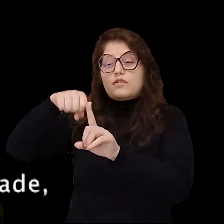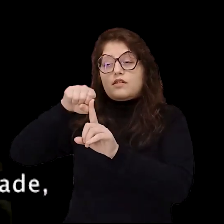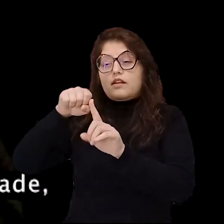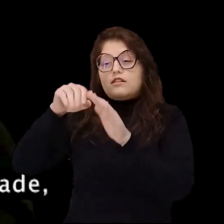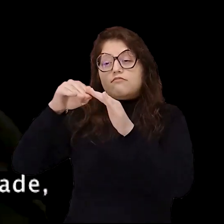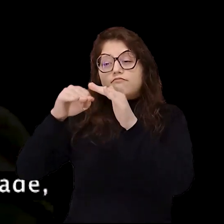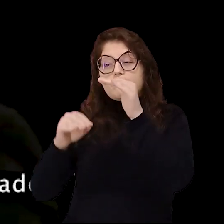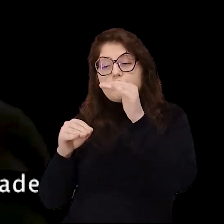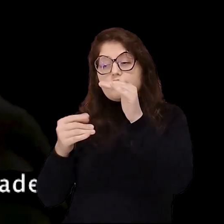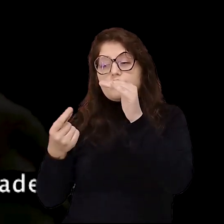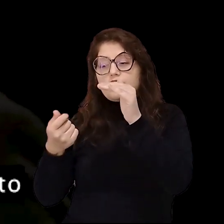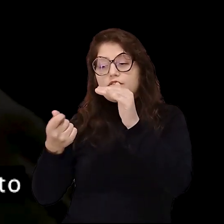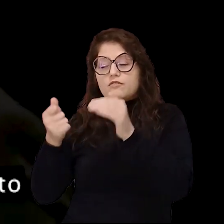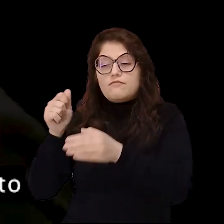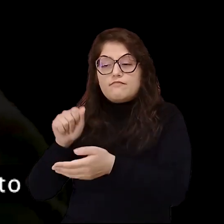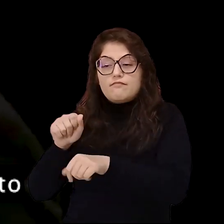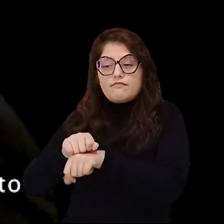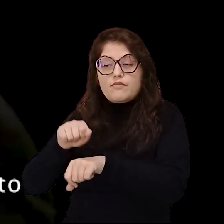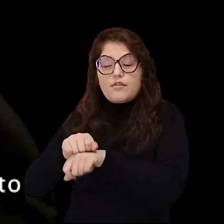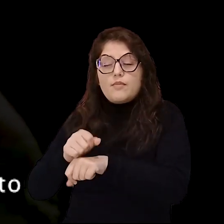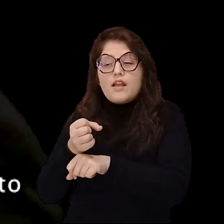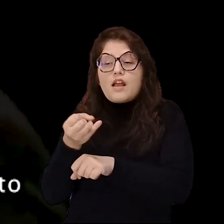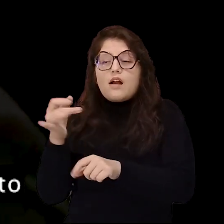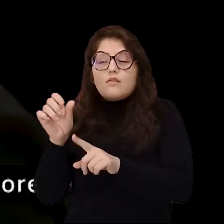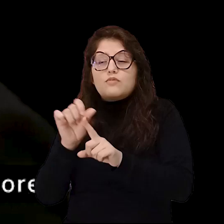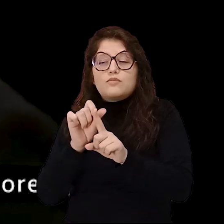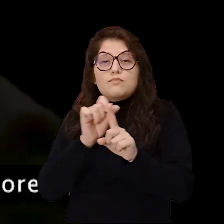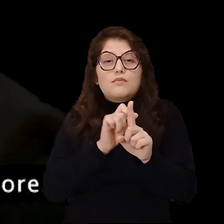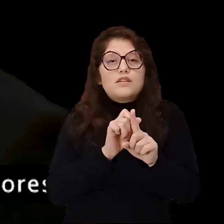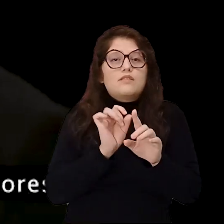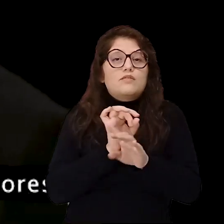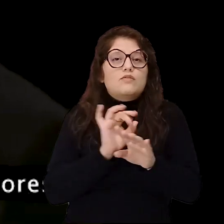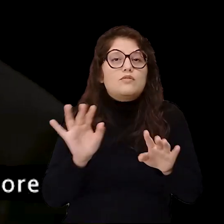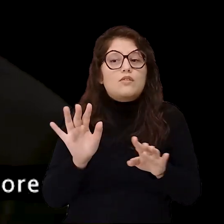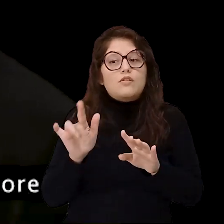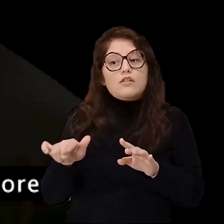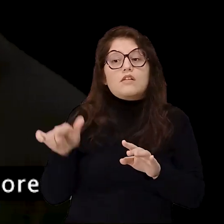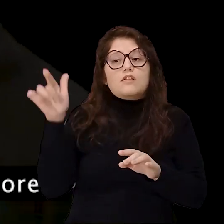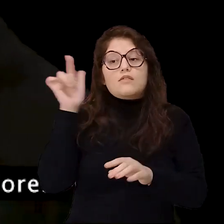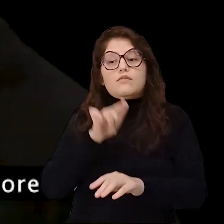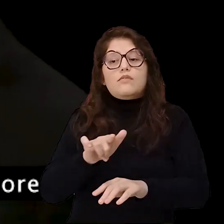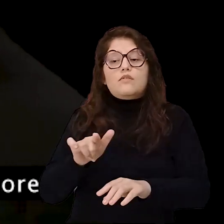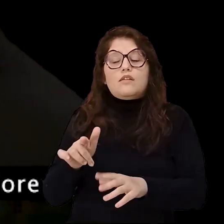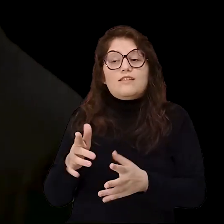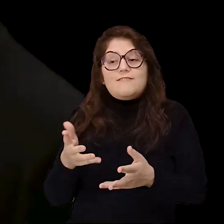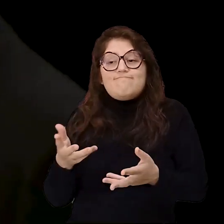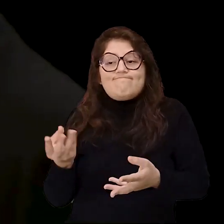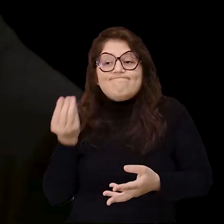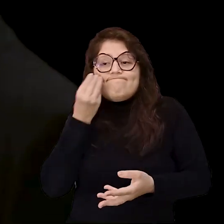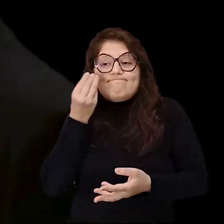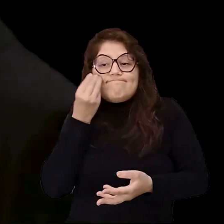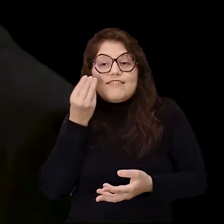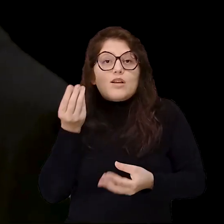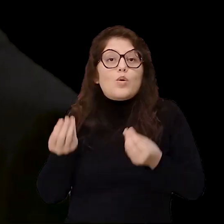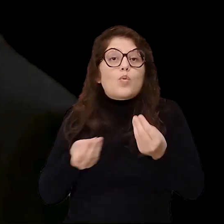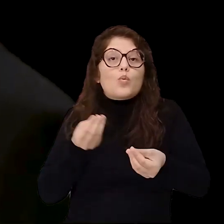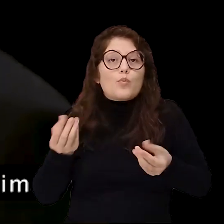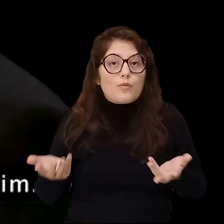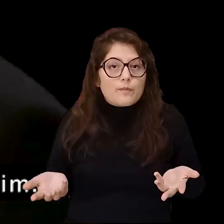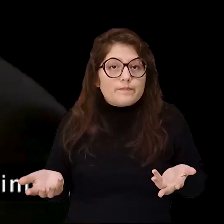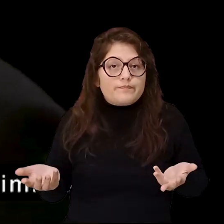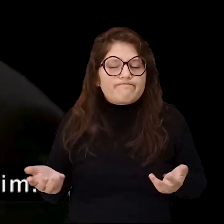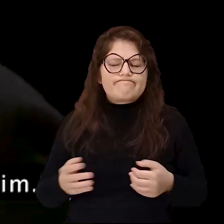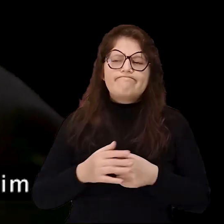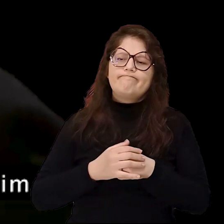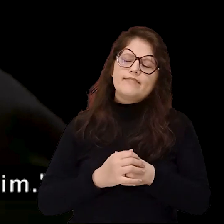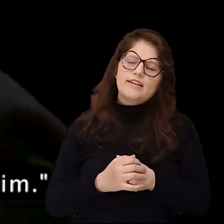very bottom rung of society, and then they get a few months of treatment, and they're virtually ready to run Morgan Stanley. It's just too implausible.